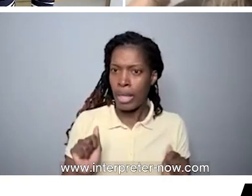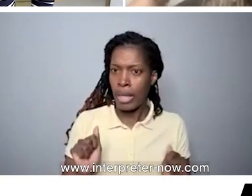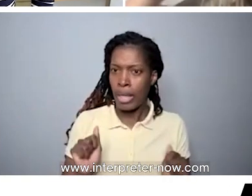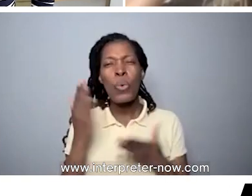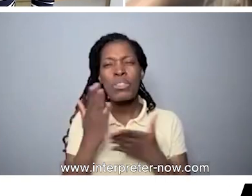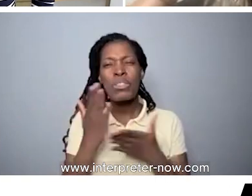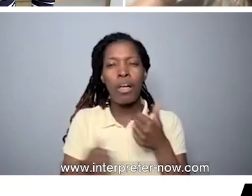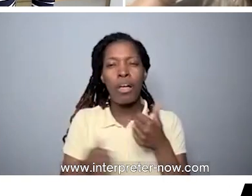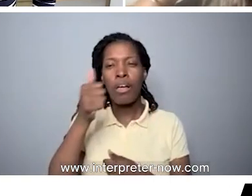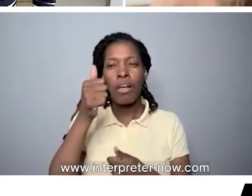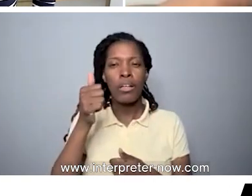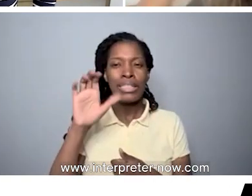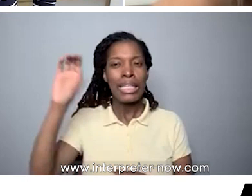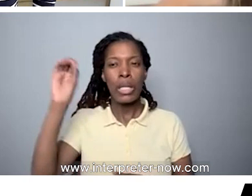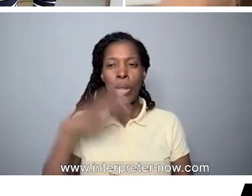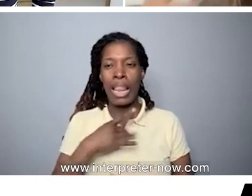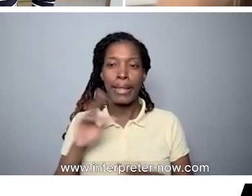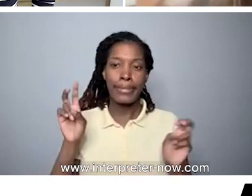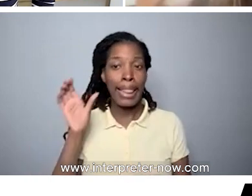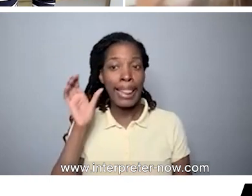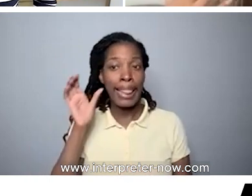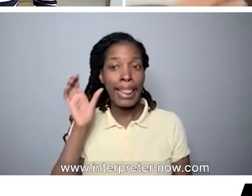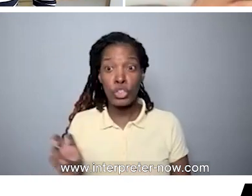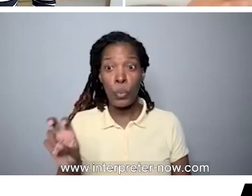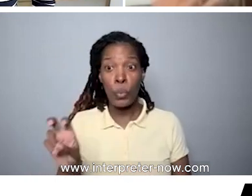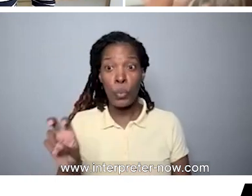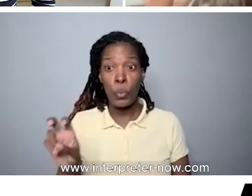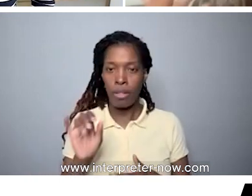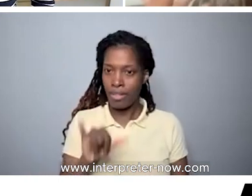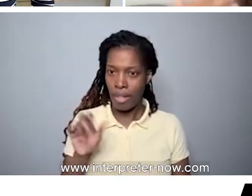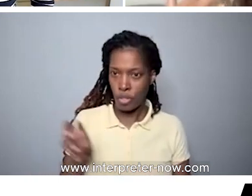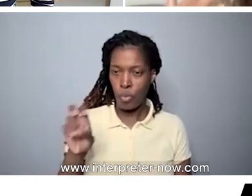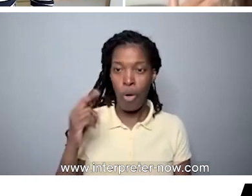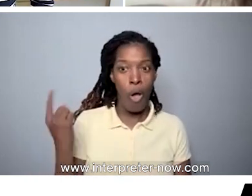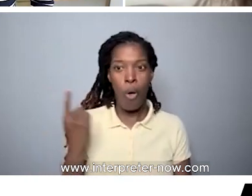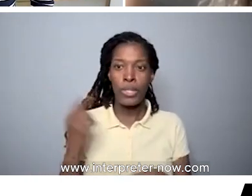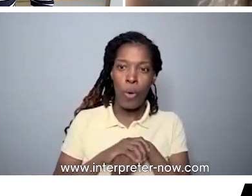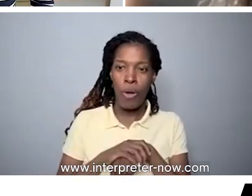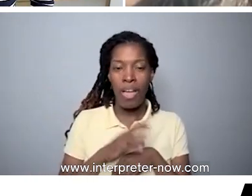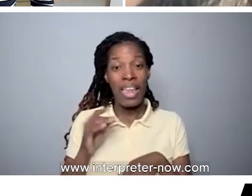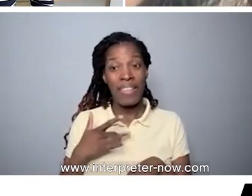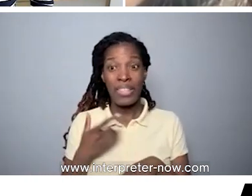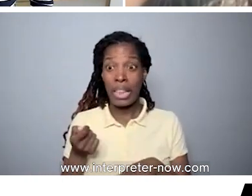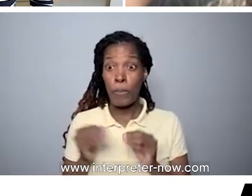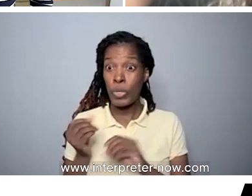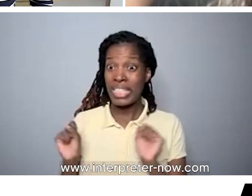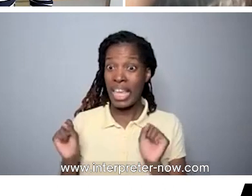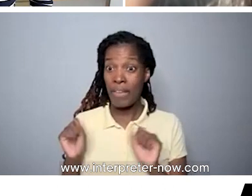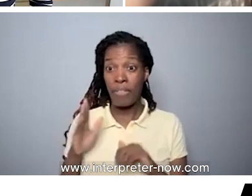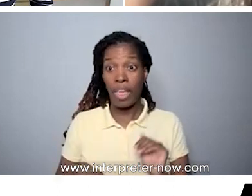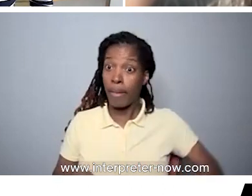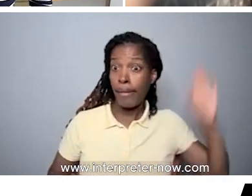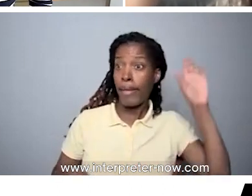do listening tours, but it's like a listening tour that feels a little bit more secure than being like, hey,